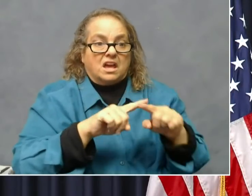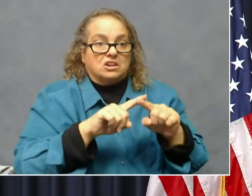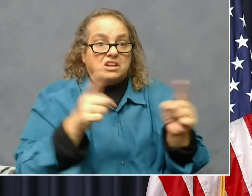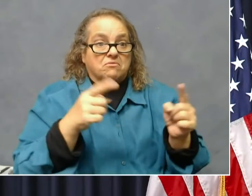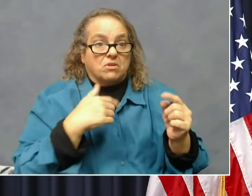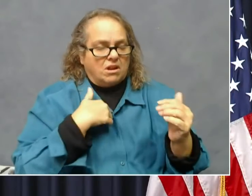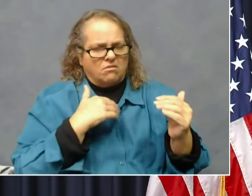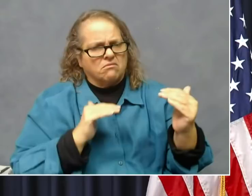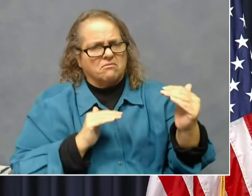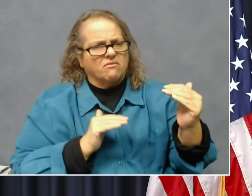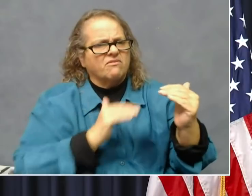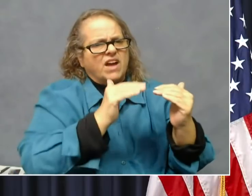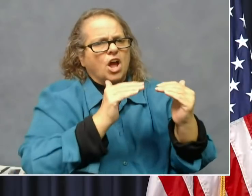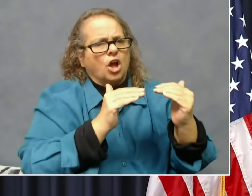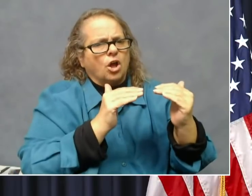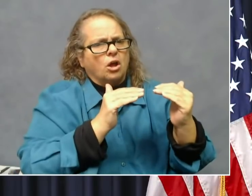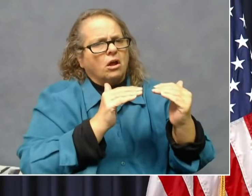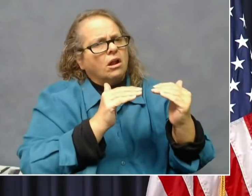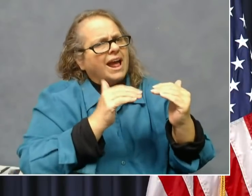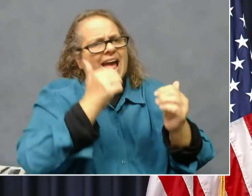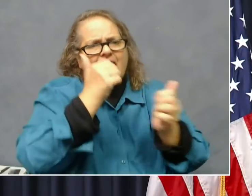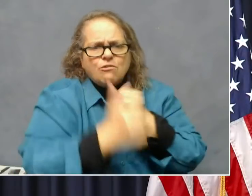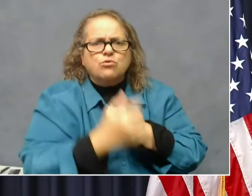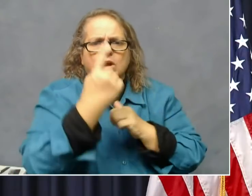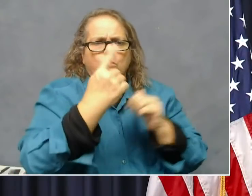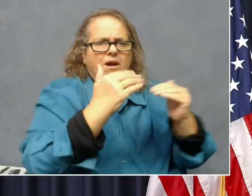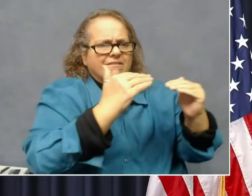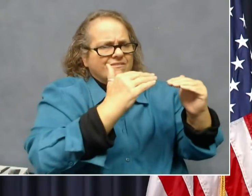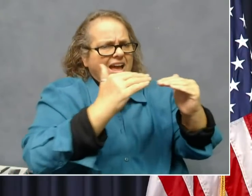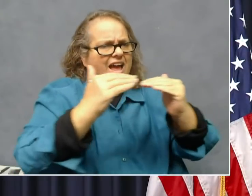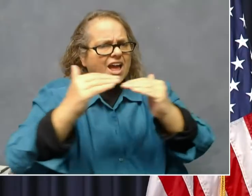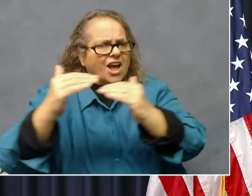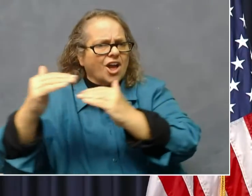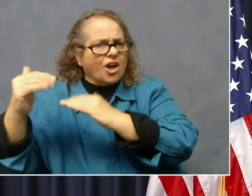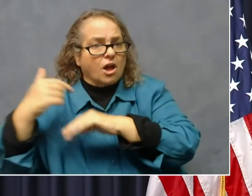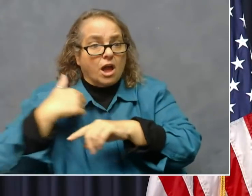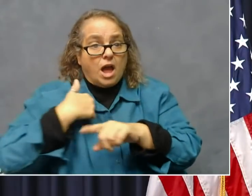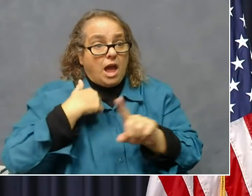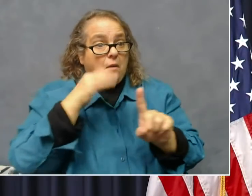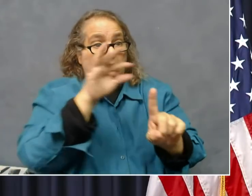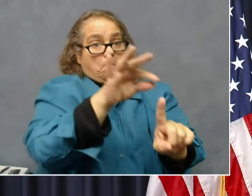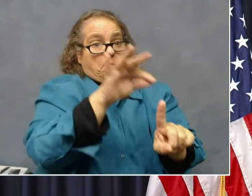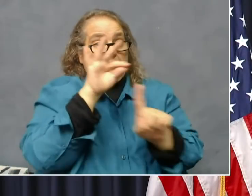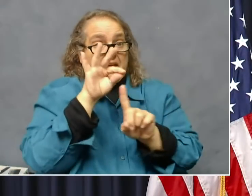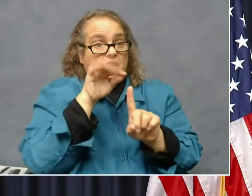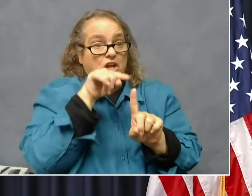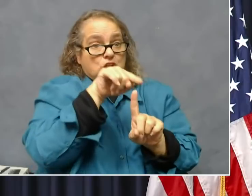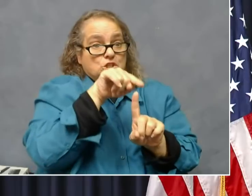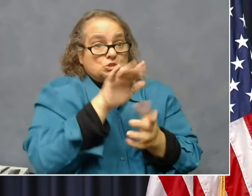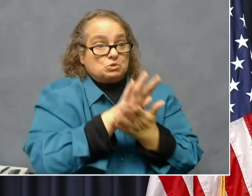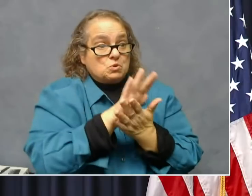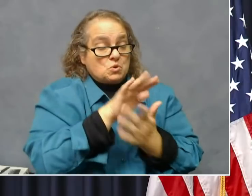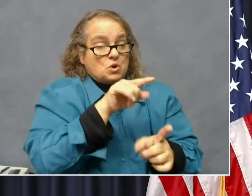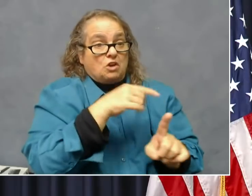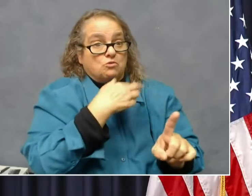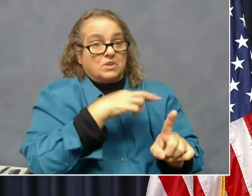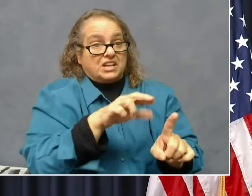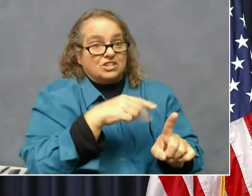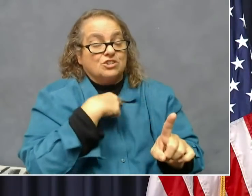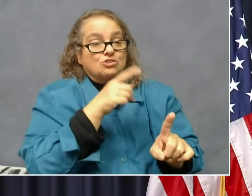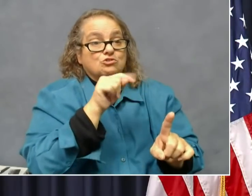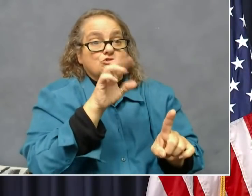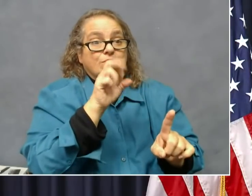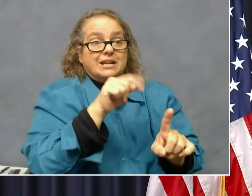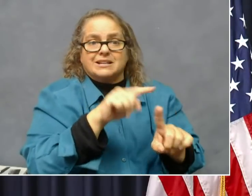sacrifice. Everybody, every school, not picking on anybody, just asking everybody to do the exact same thing. And guess